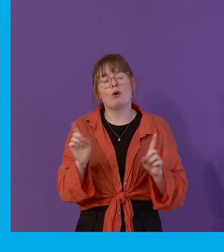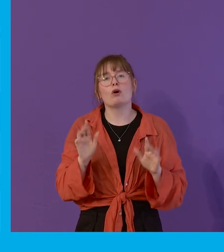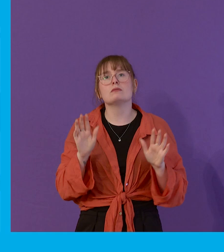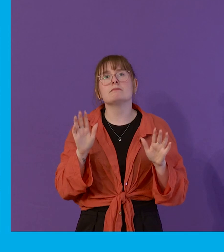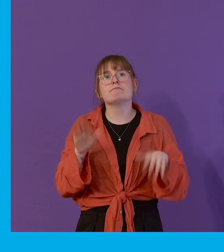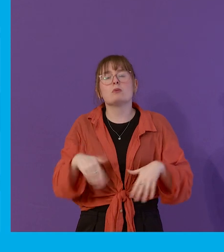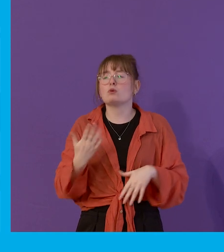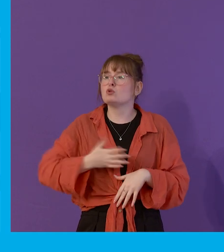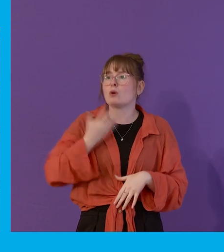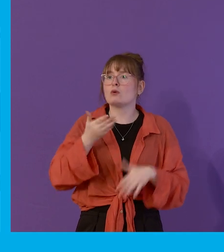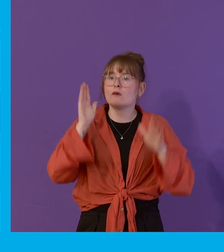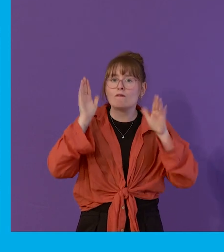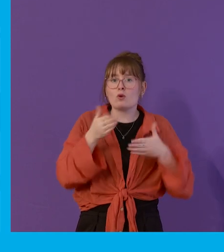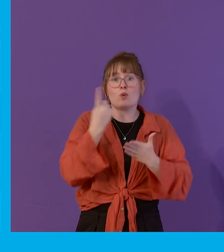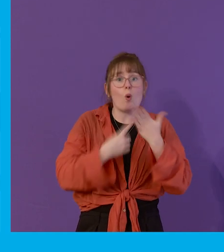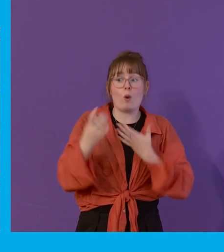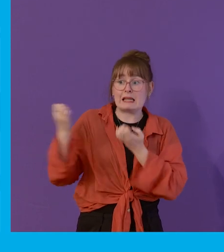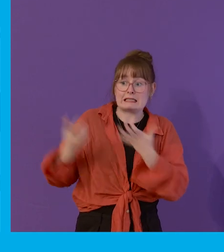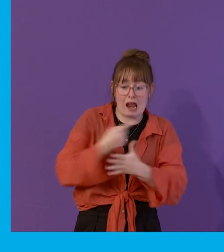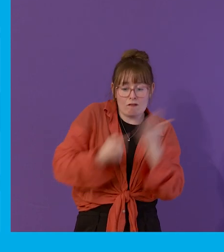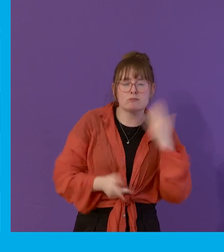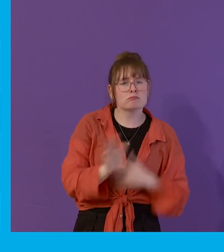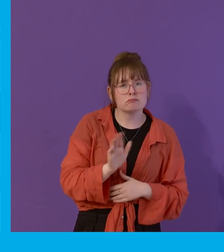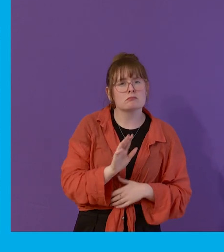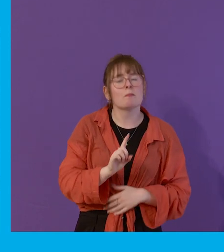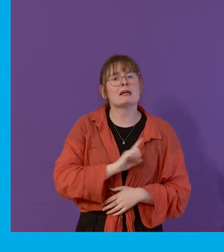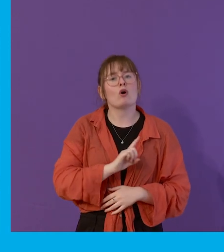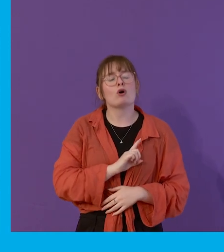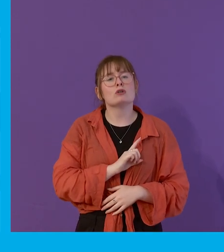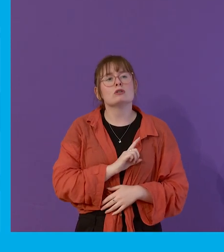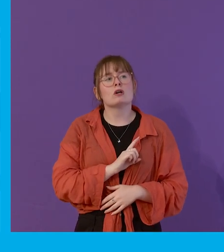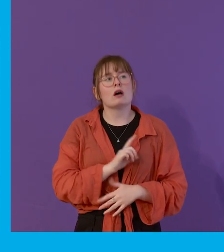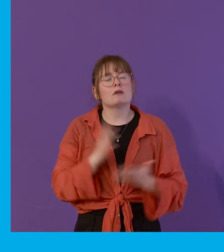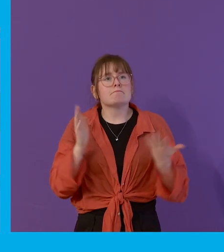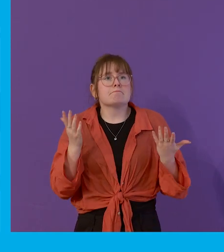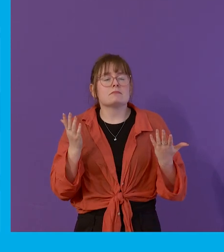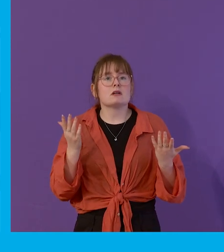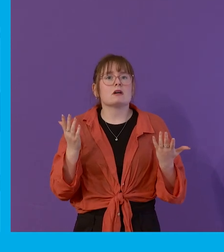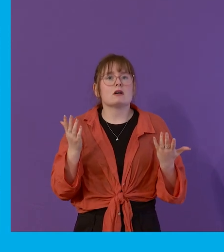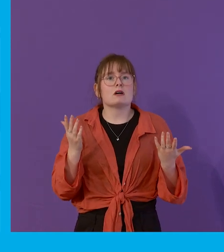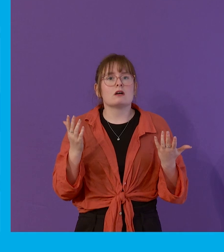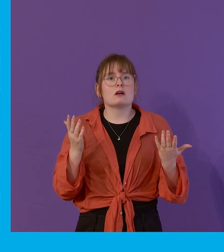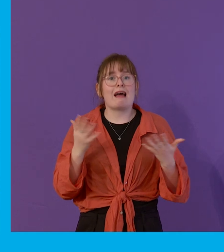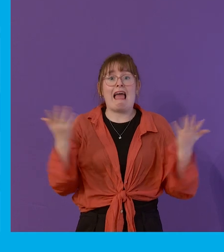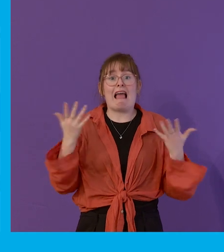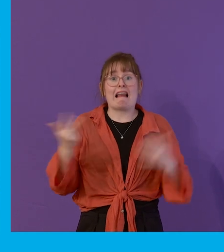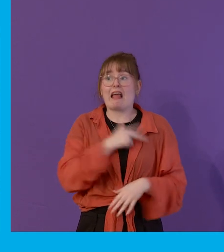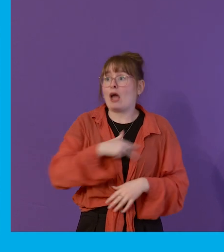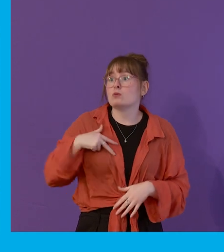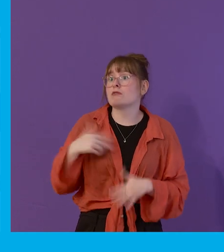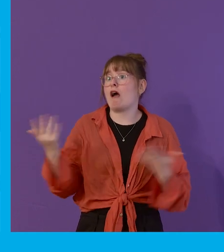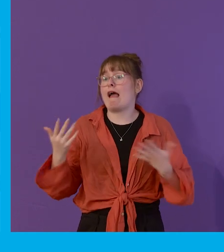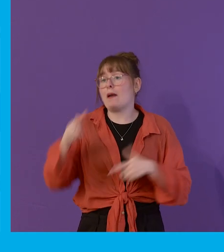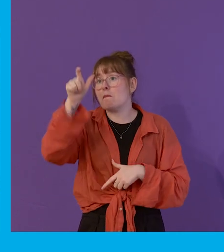to focus on the services, because I don't think any councillor, any elected member would